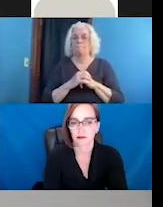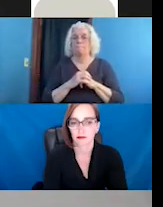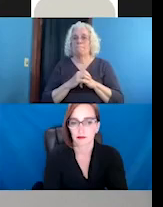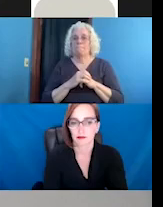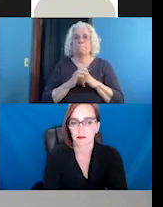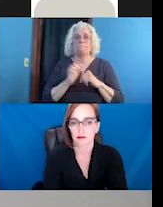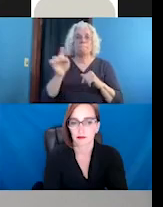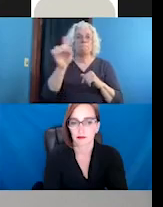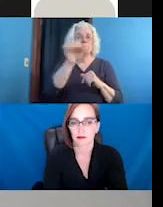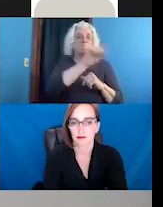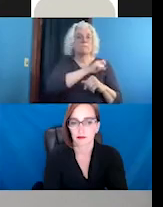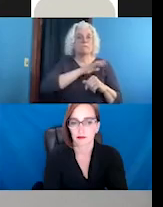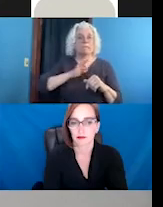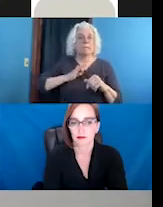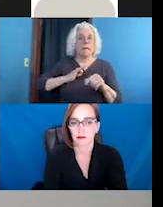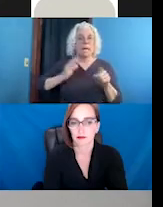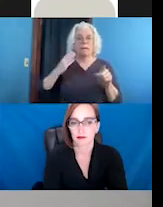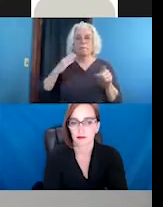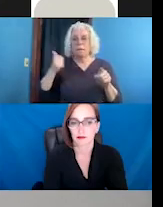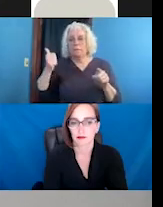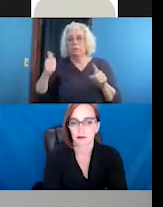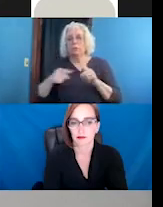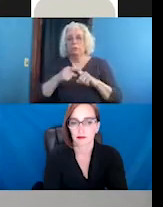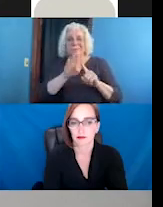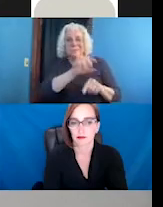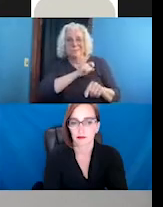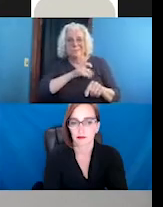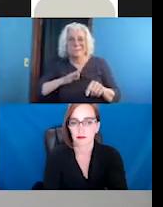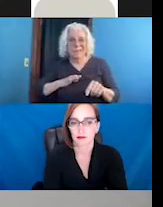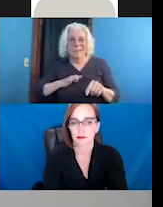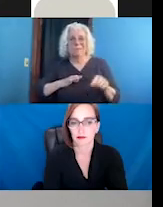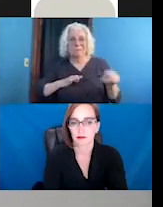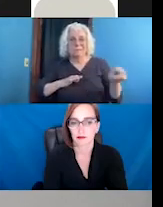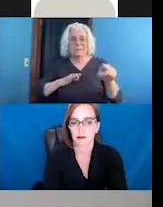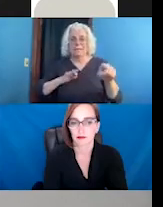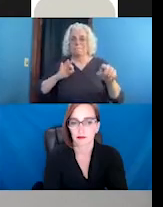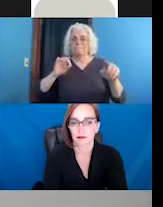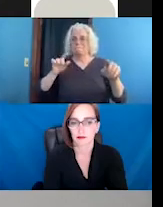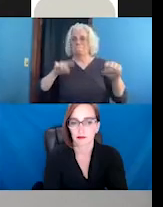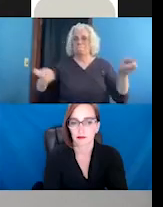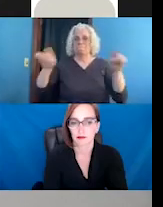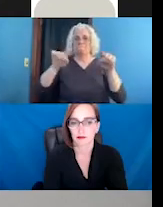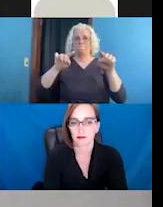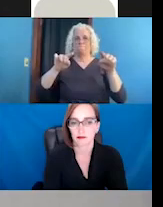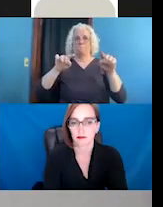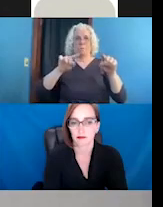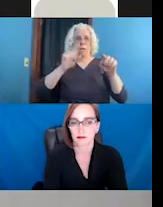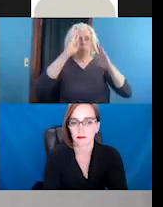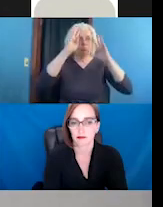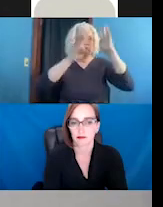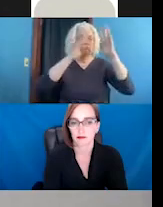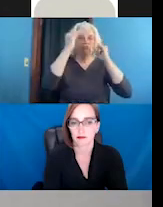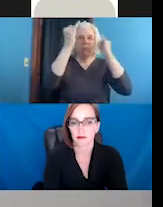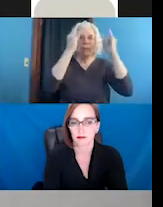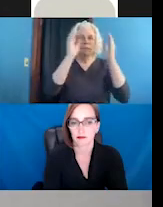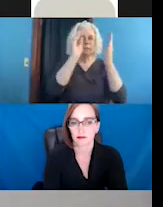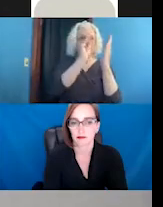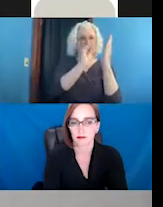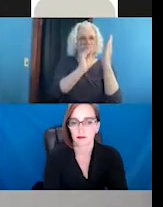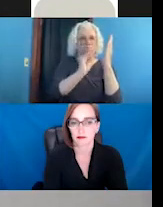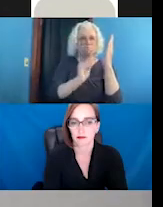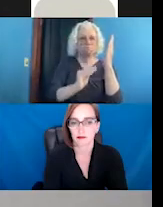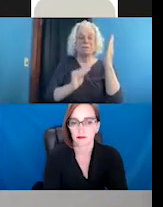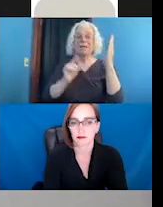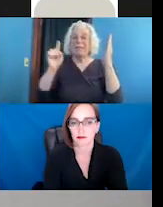Staff, the commissioners and the staff will also be pulling together specific ideas that both are on this chart already,